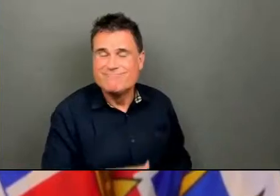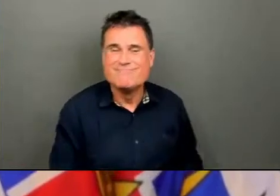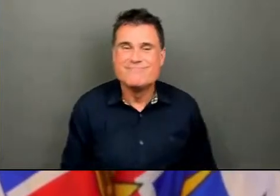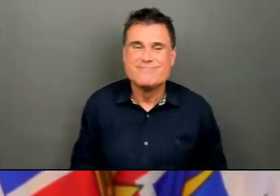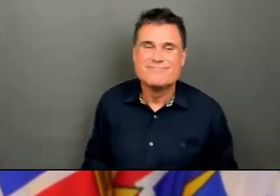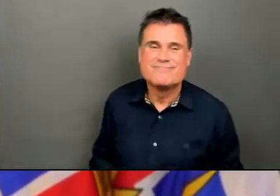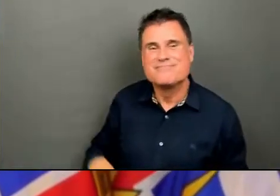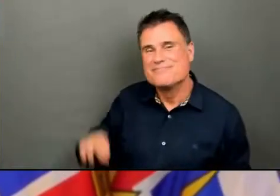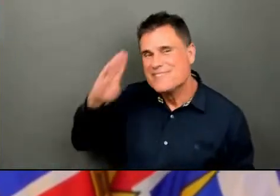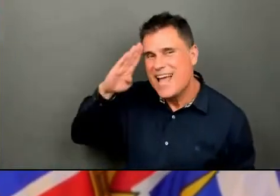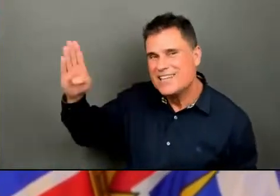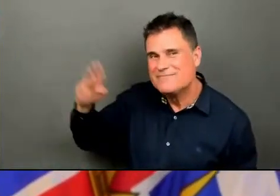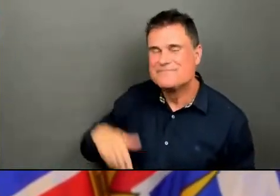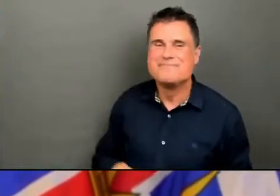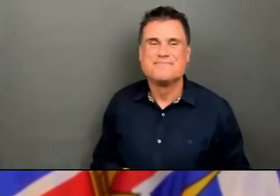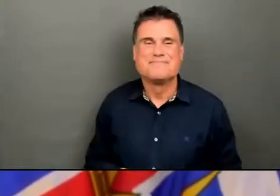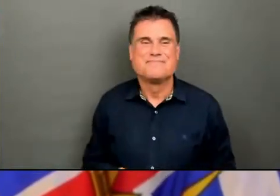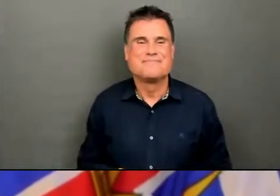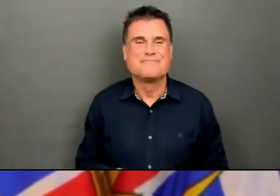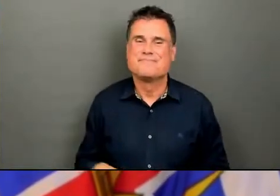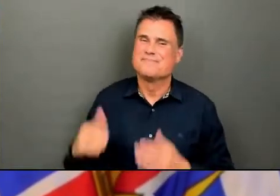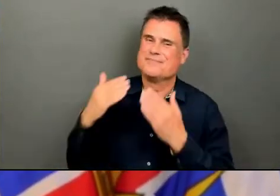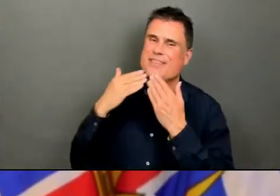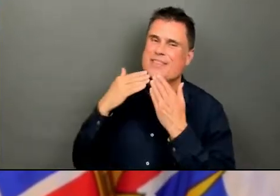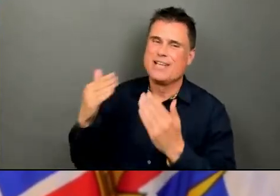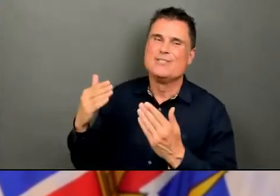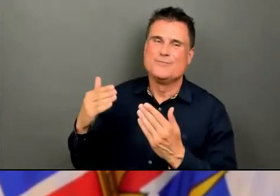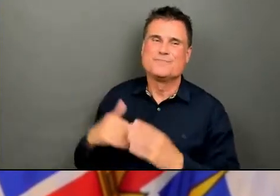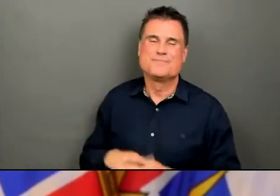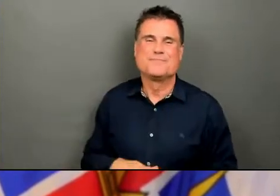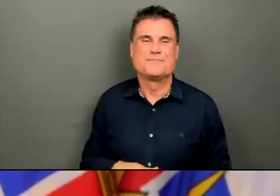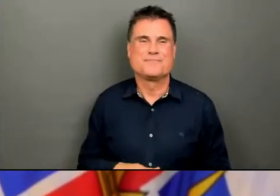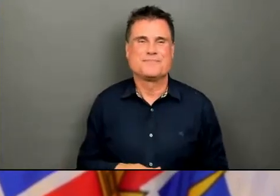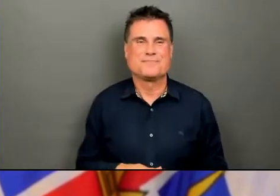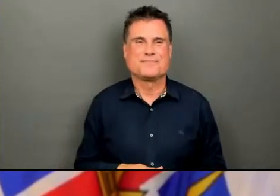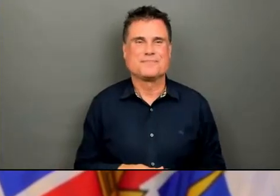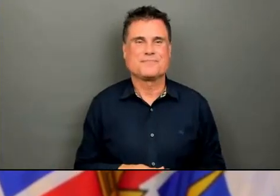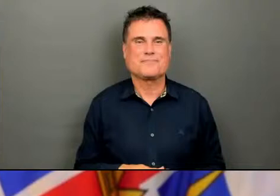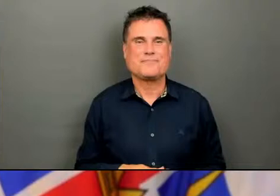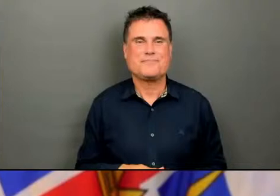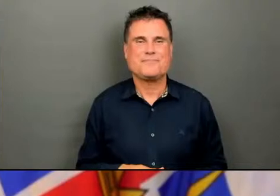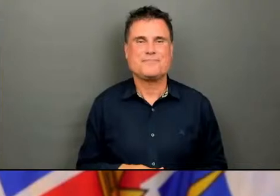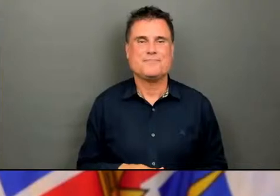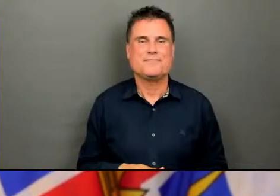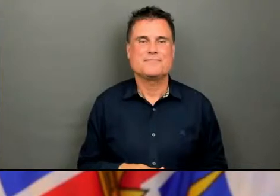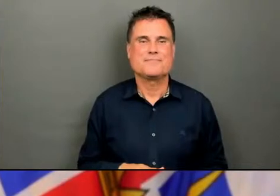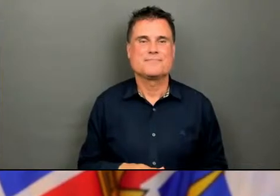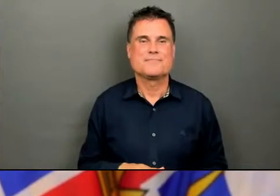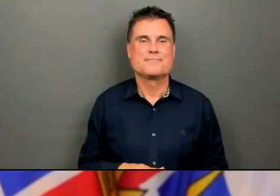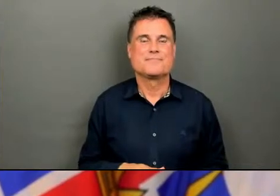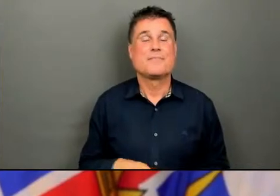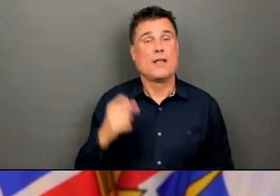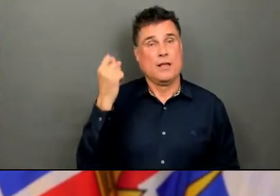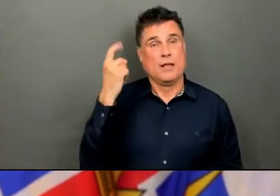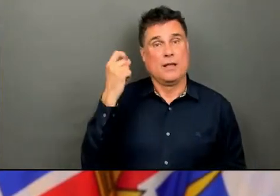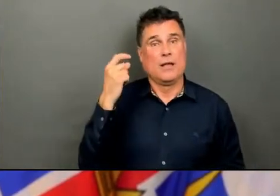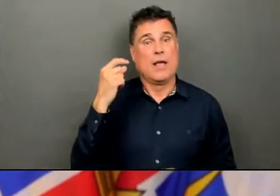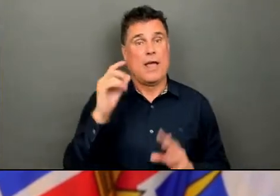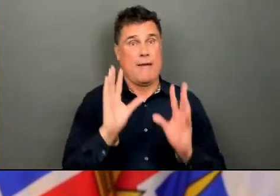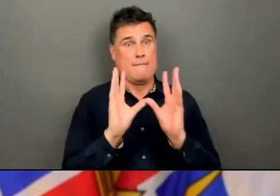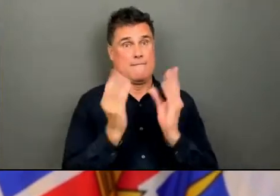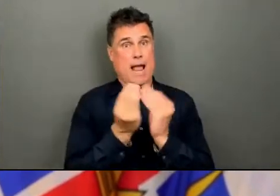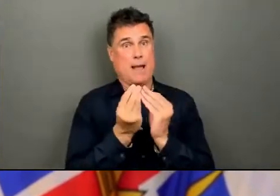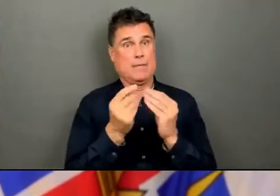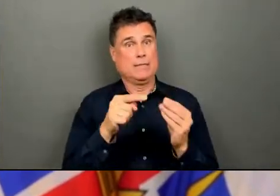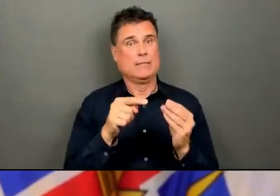Hi, thank you for taking my question. Families say access to loved ones in long-term care is still severely restricted